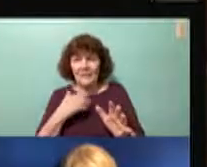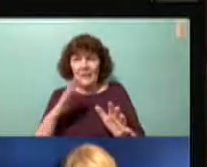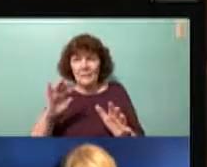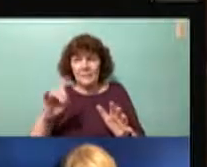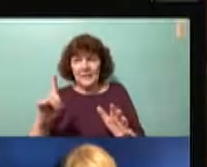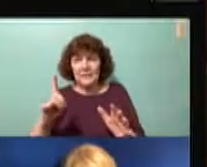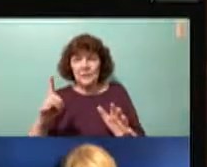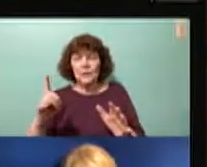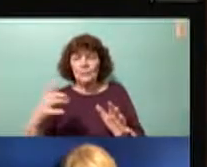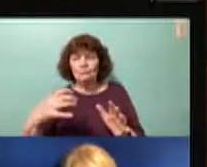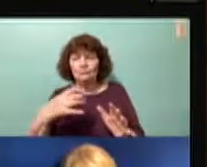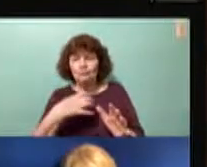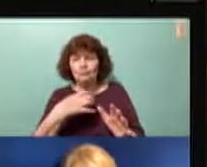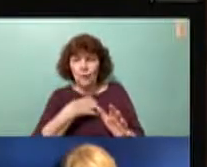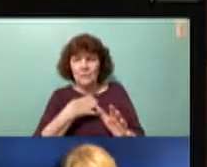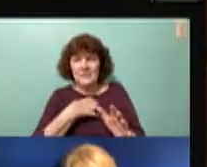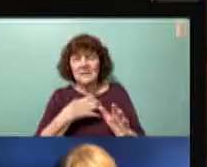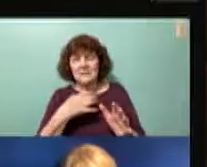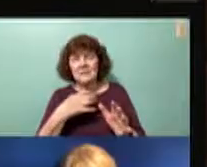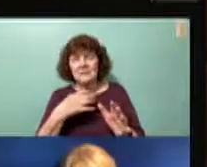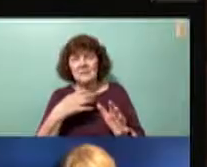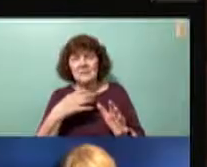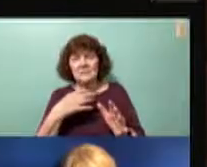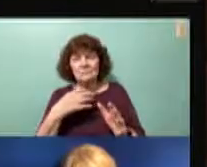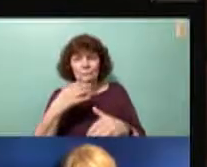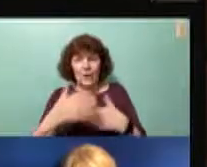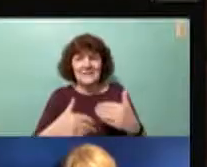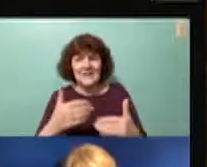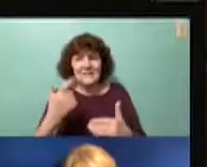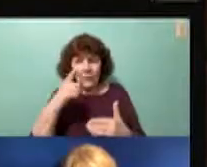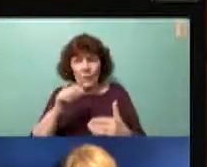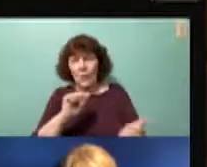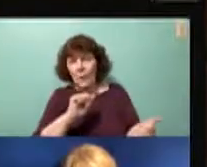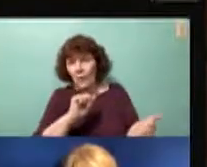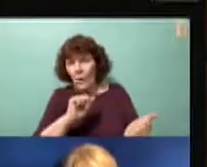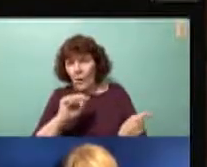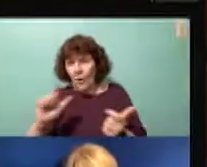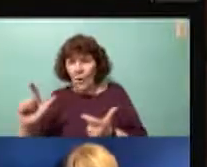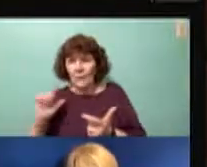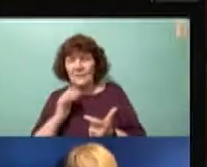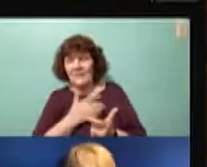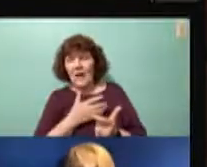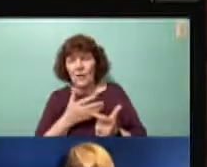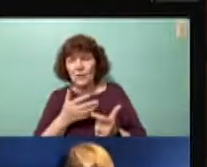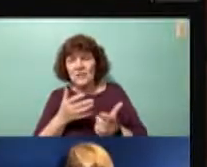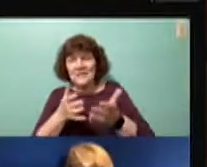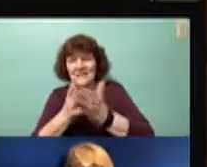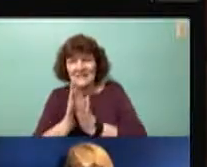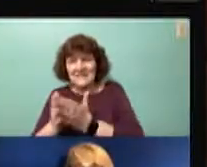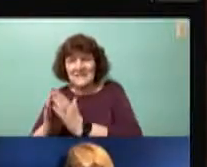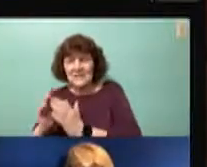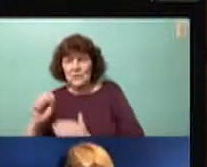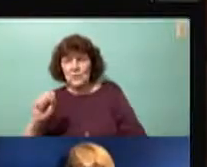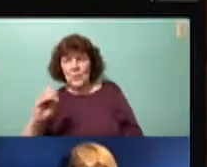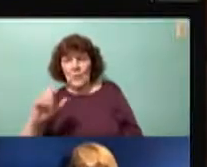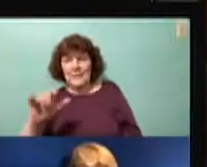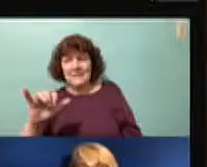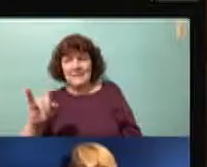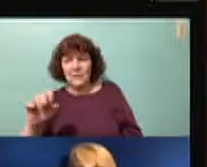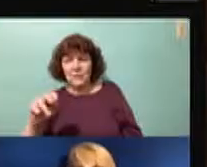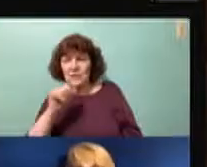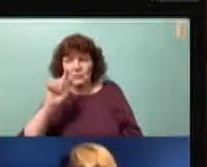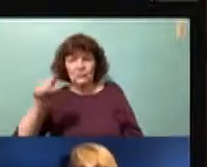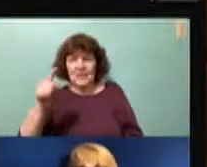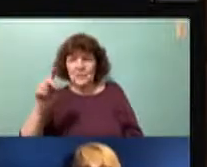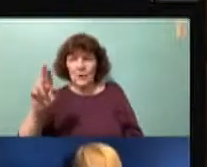in code for all of our types of solicitations, not just RFPs. So a bid protest can be placed on